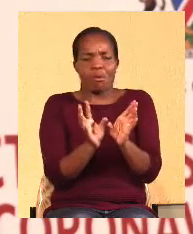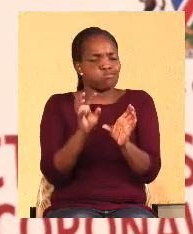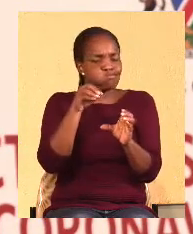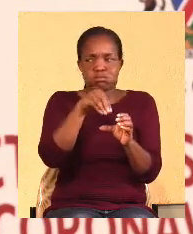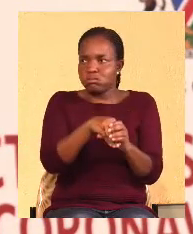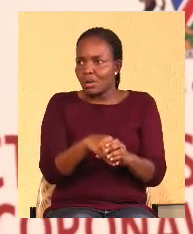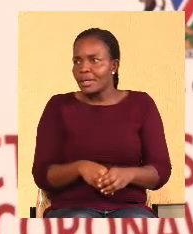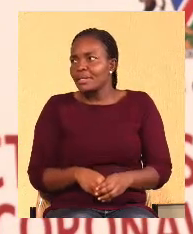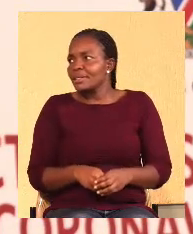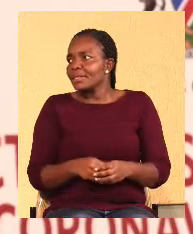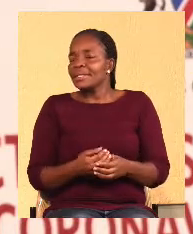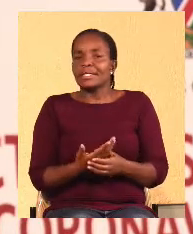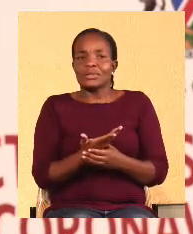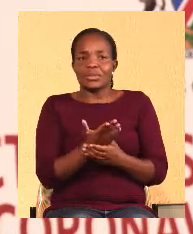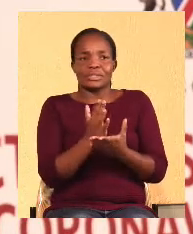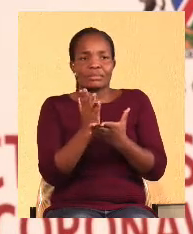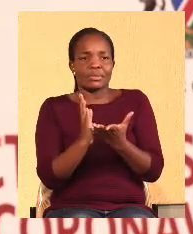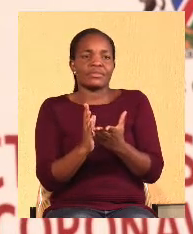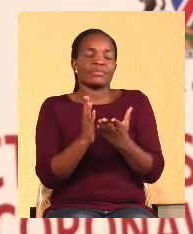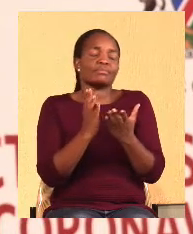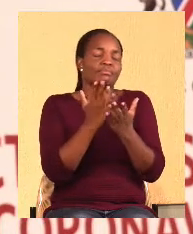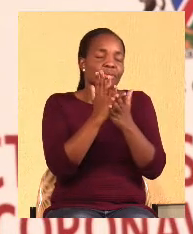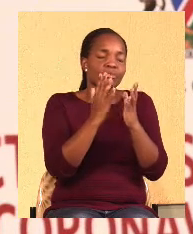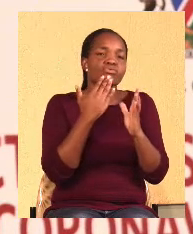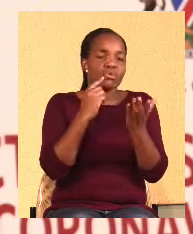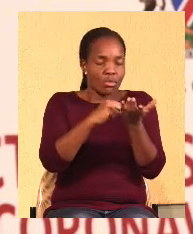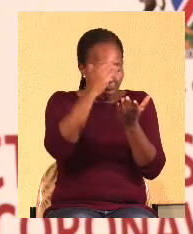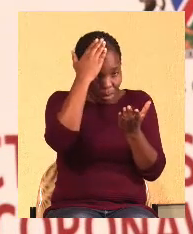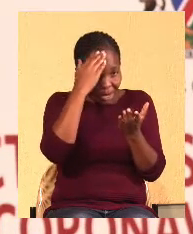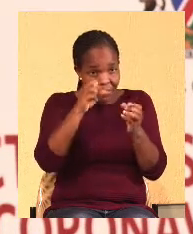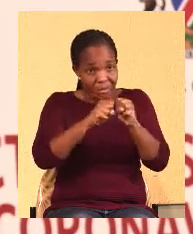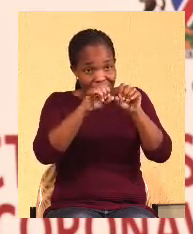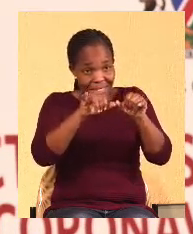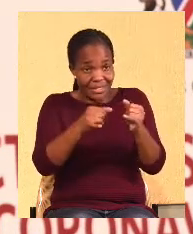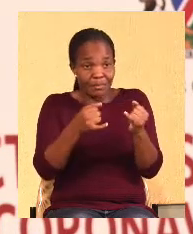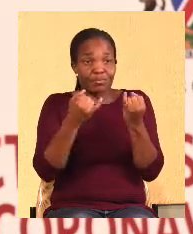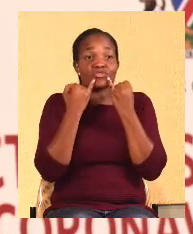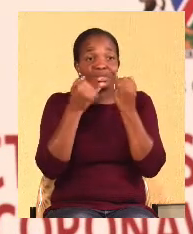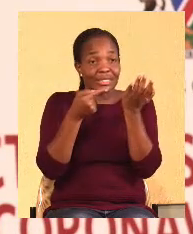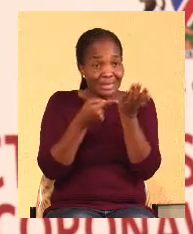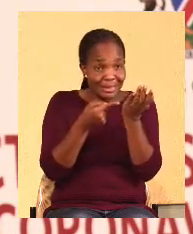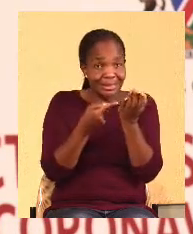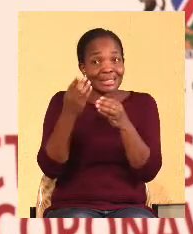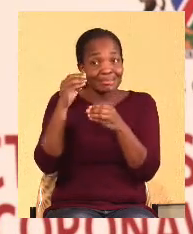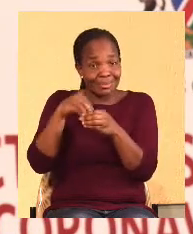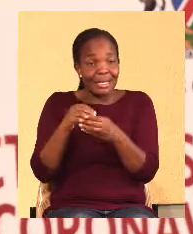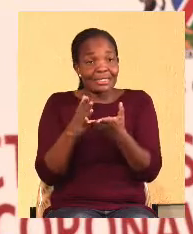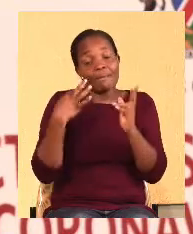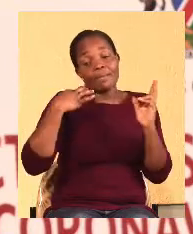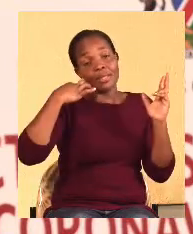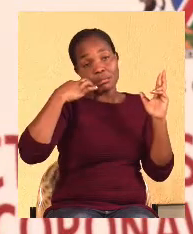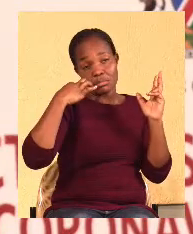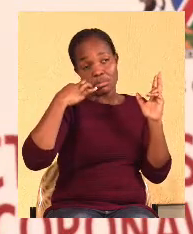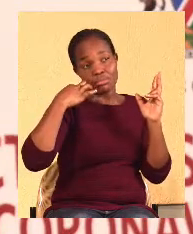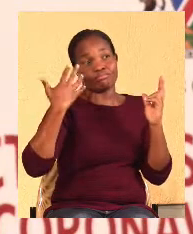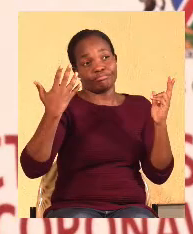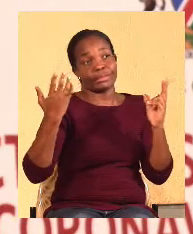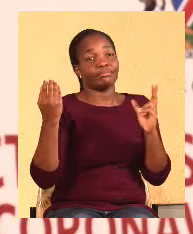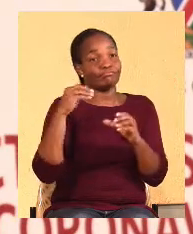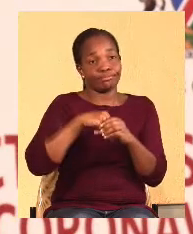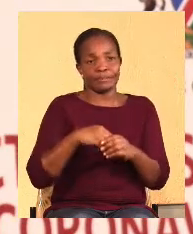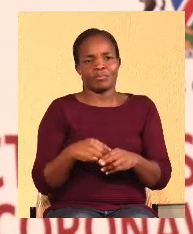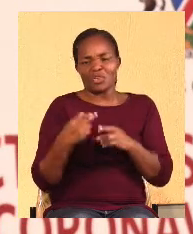health information system graduated on board. Some of them are volunteers, most of them are volunteers. And the